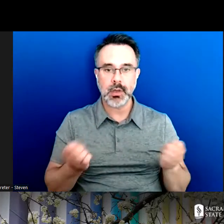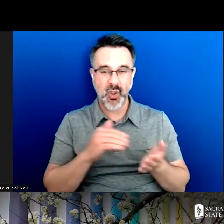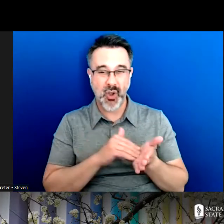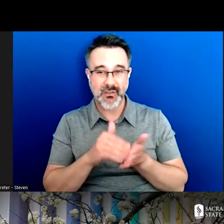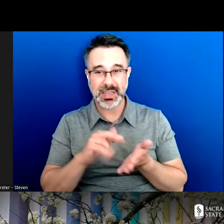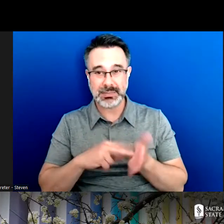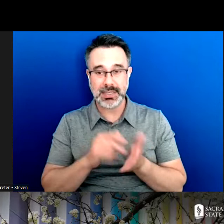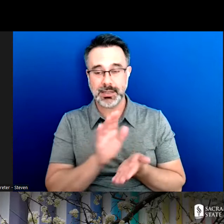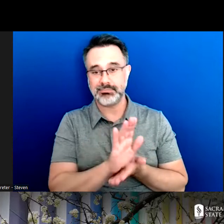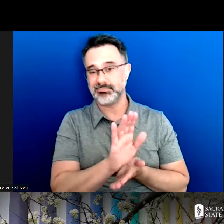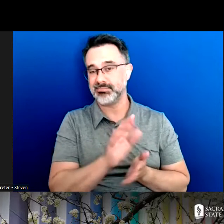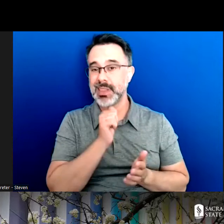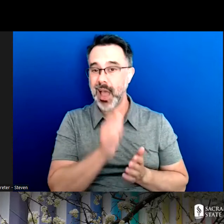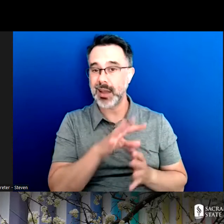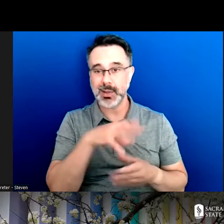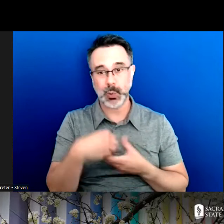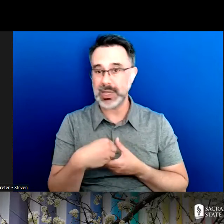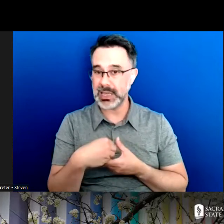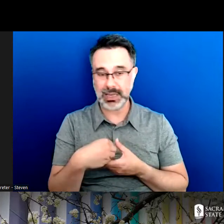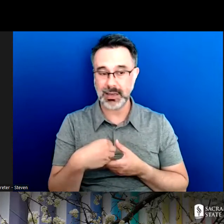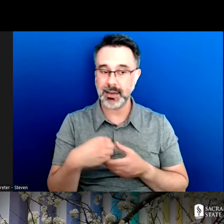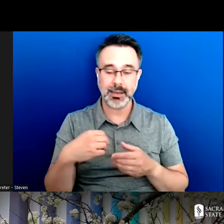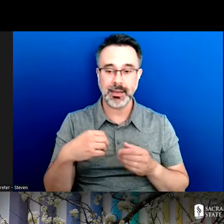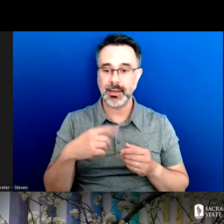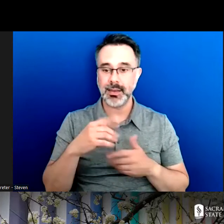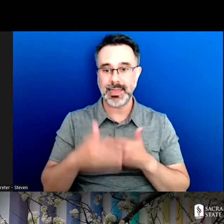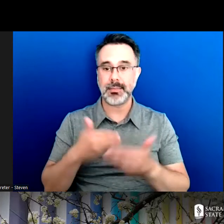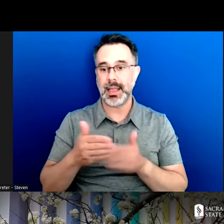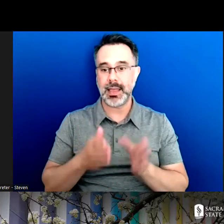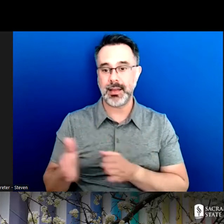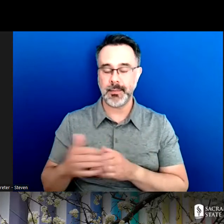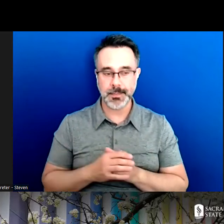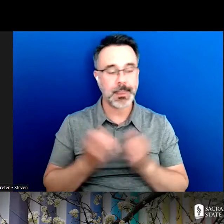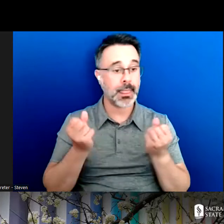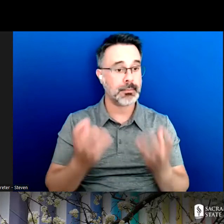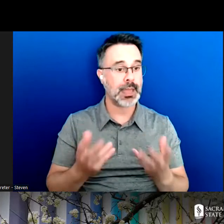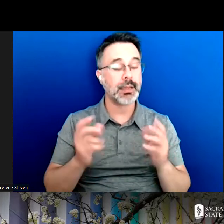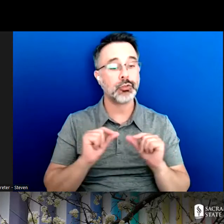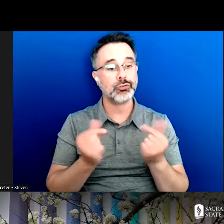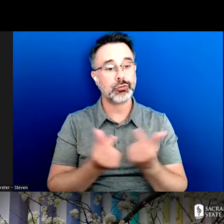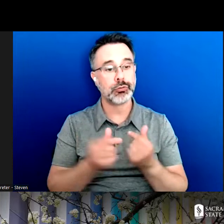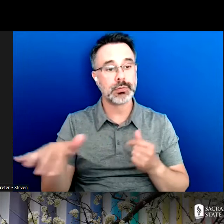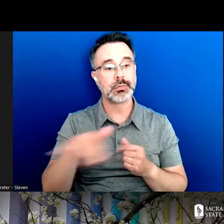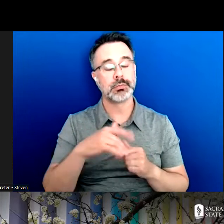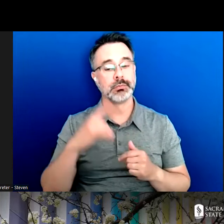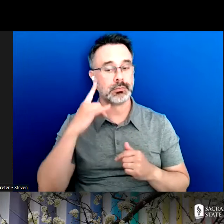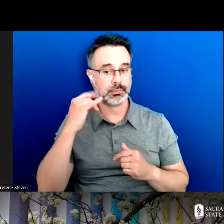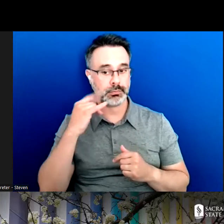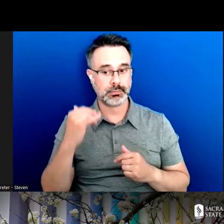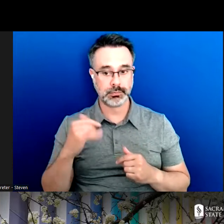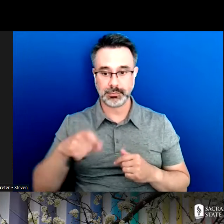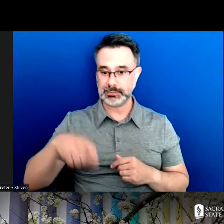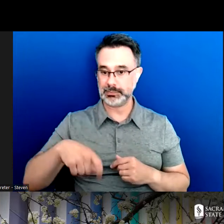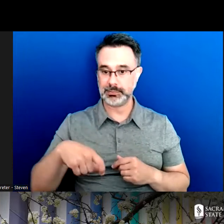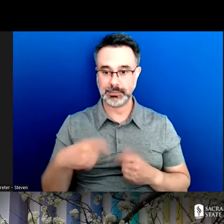planning phase of the Master Plan on Aging. There are many different groups in California needing aging and disabled care.